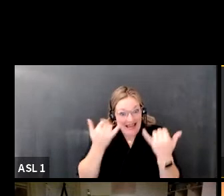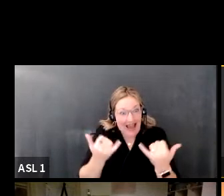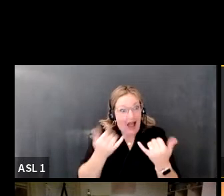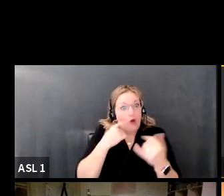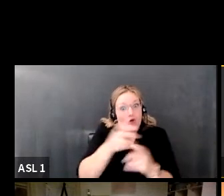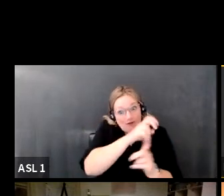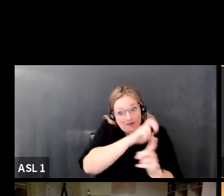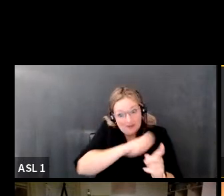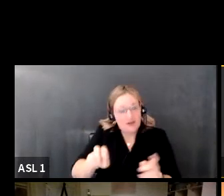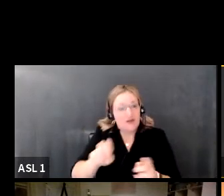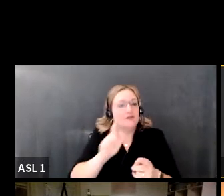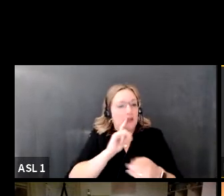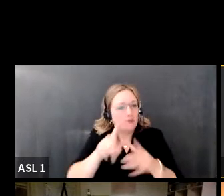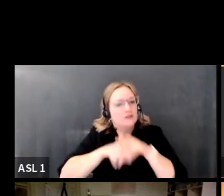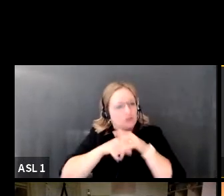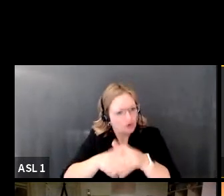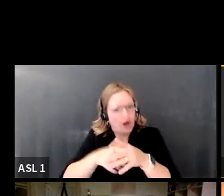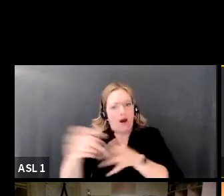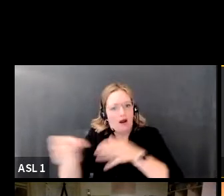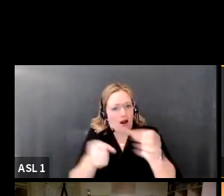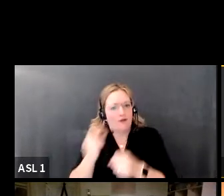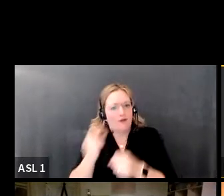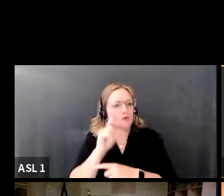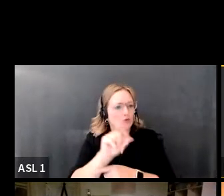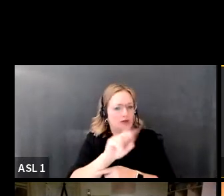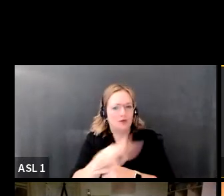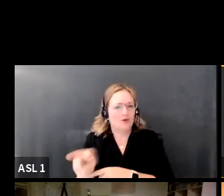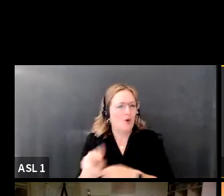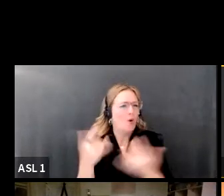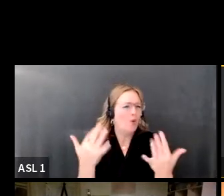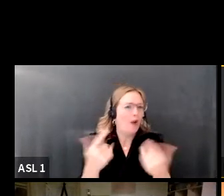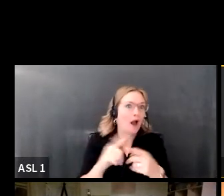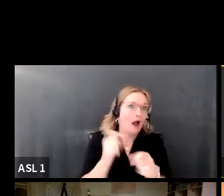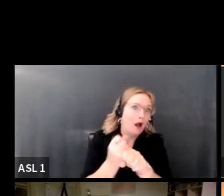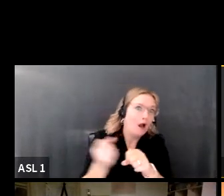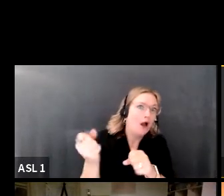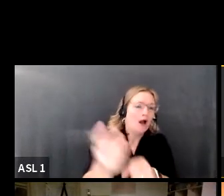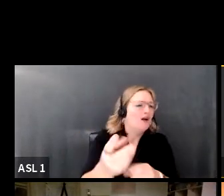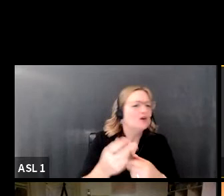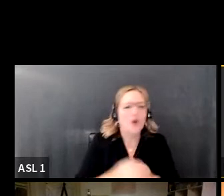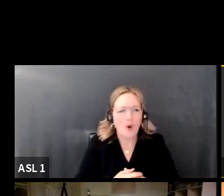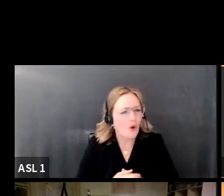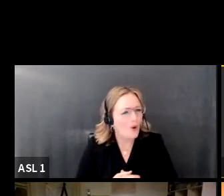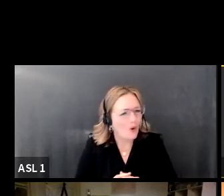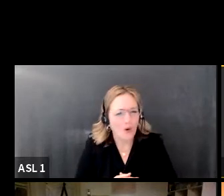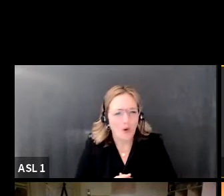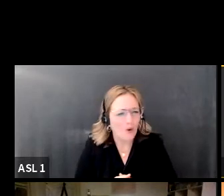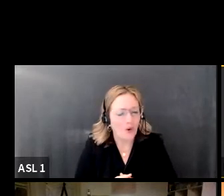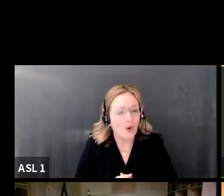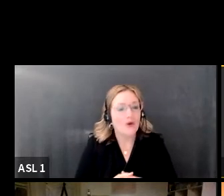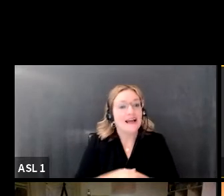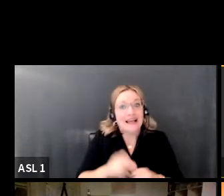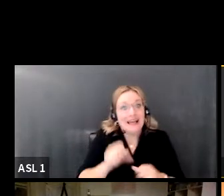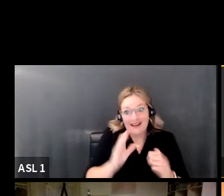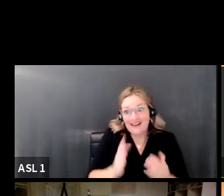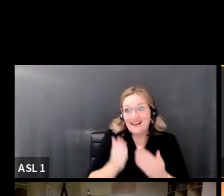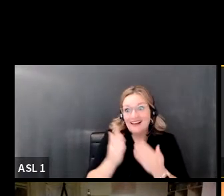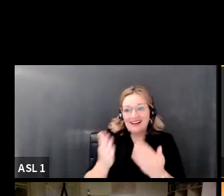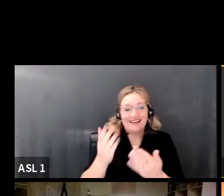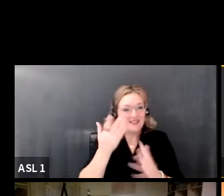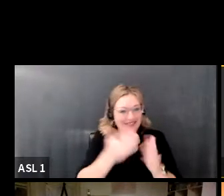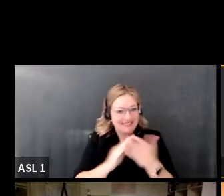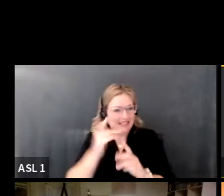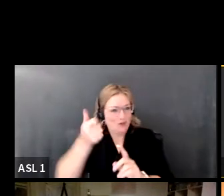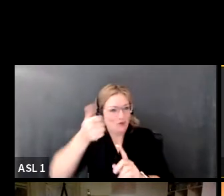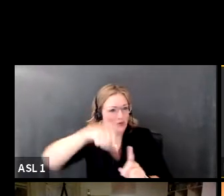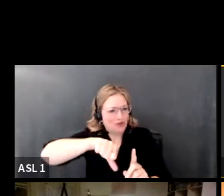sure that hiring occurs in 2022 um and and if the city rejected it the city wouldn't say we're going to reject